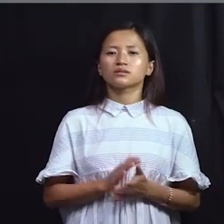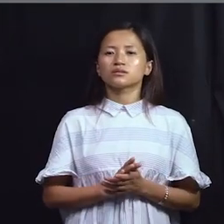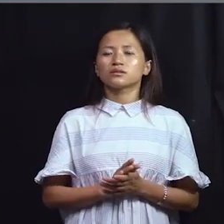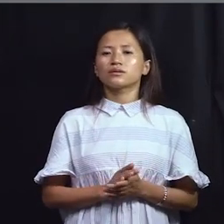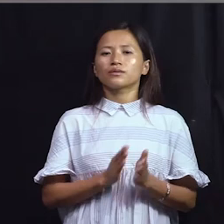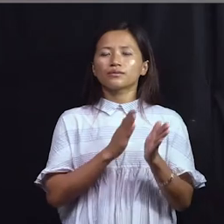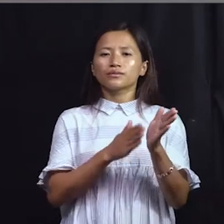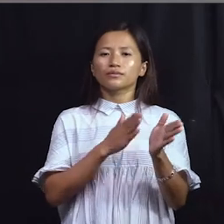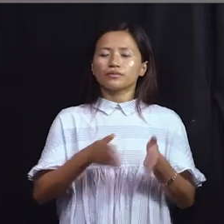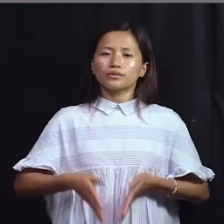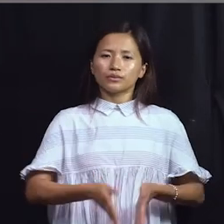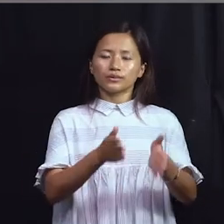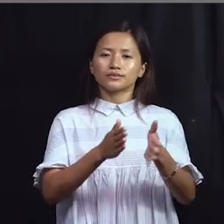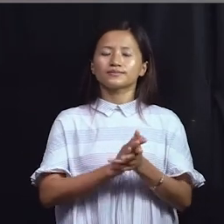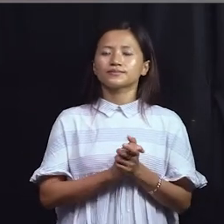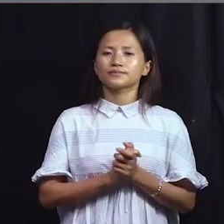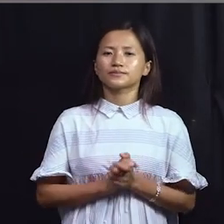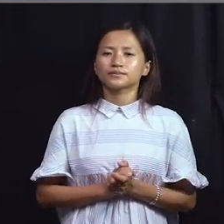totally